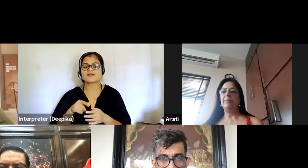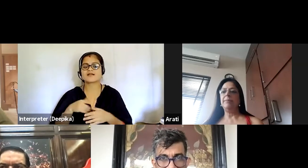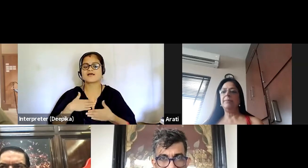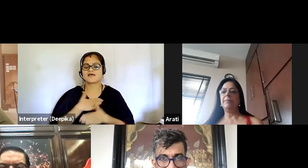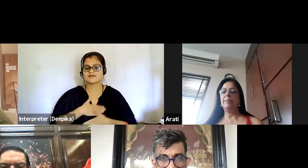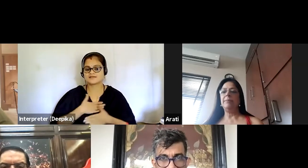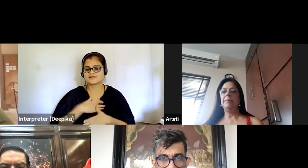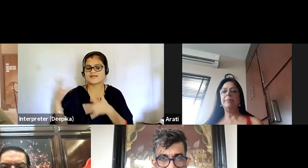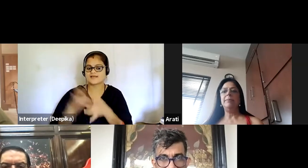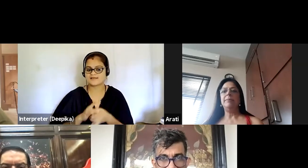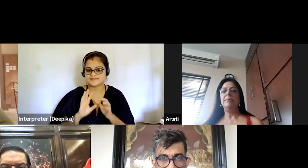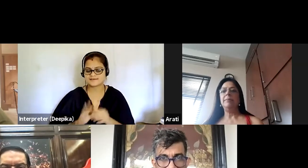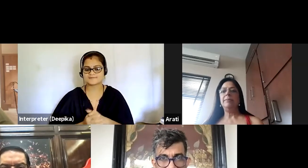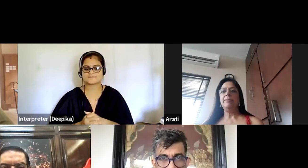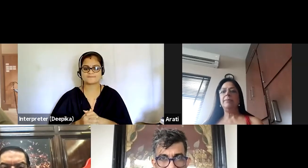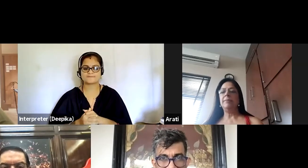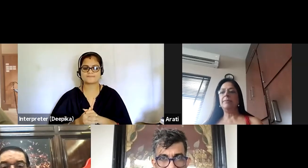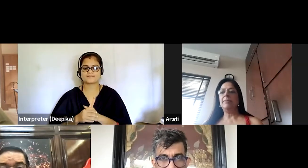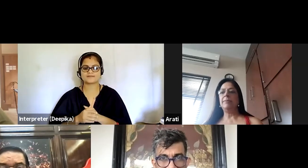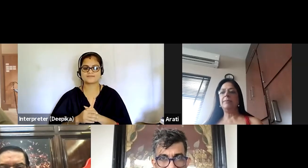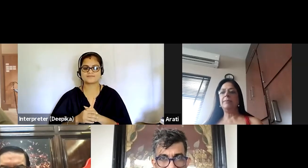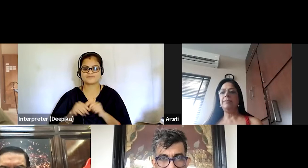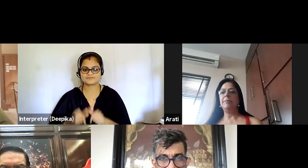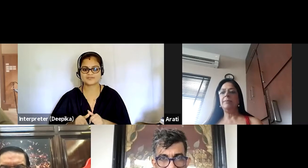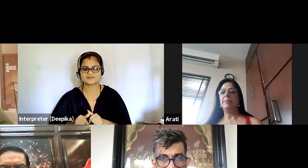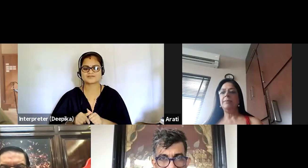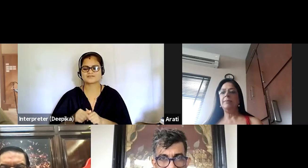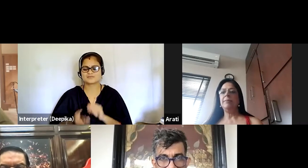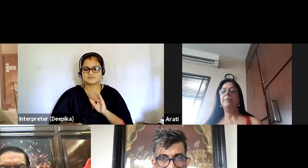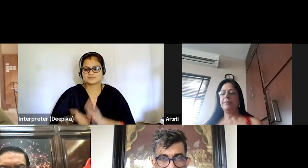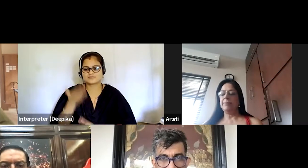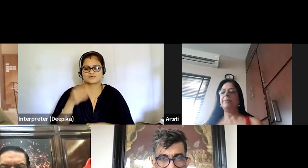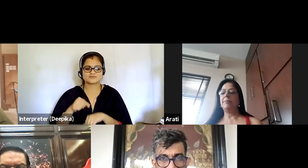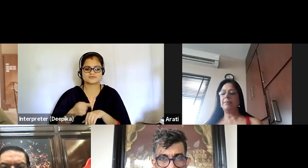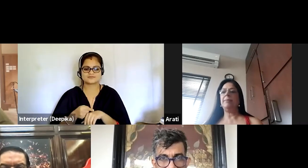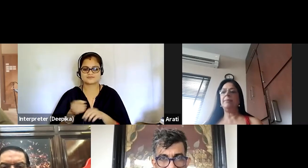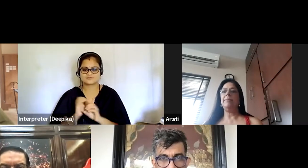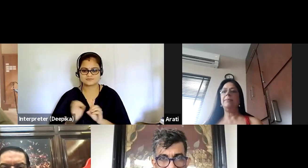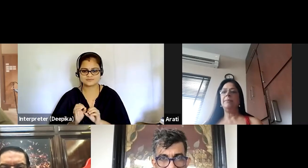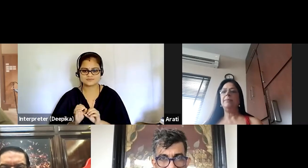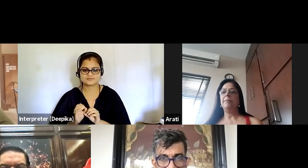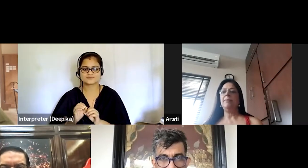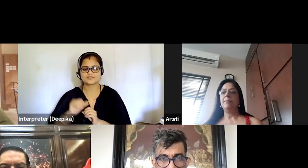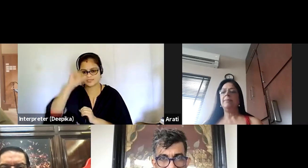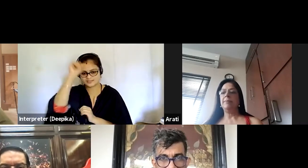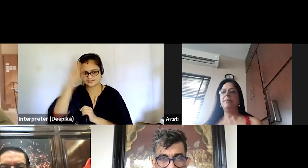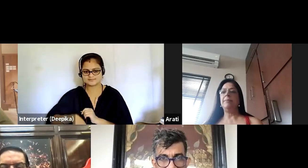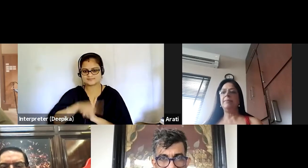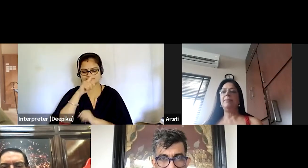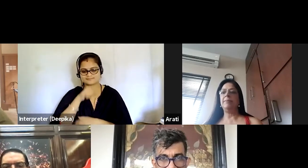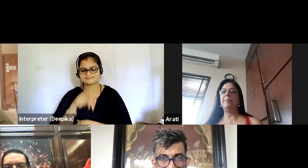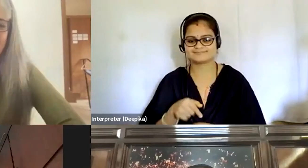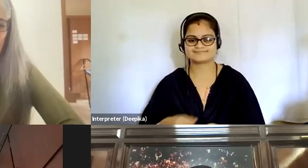for that is, unfortunately, there are not many venues left to hold concerts in India. Right.